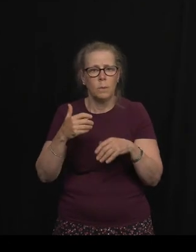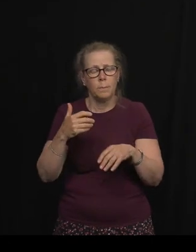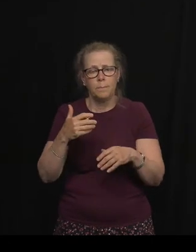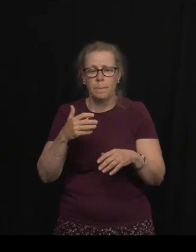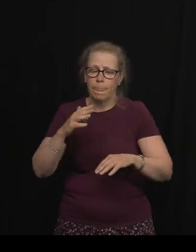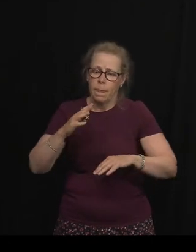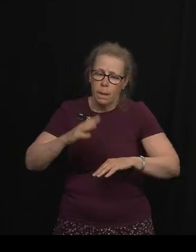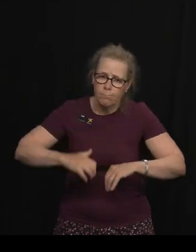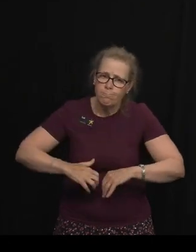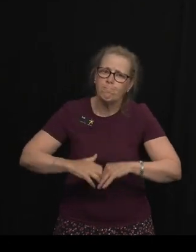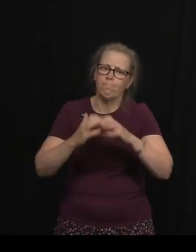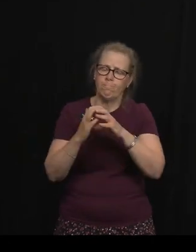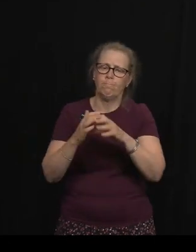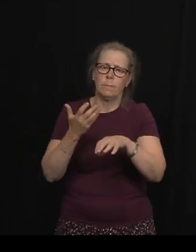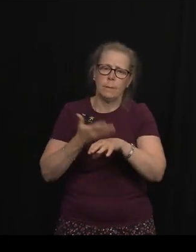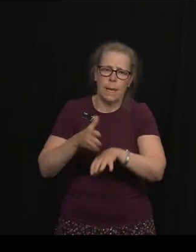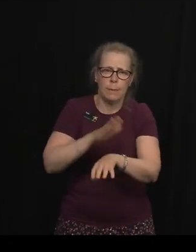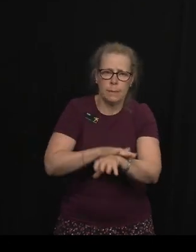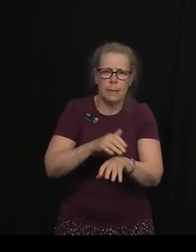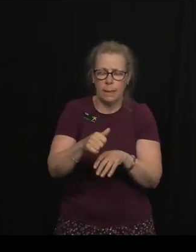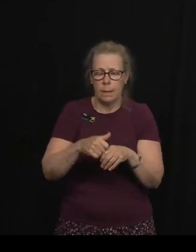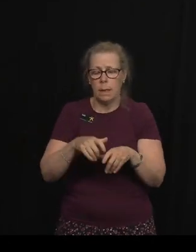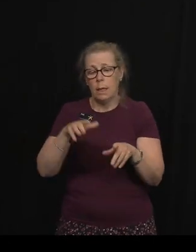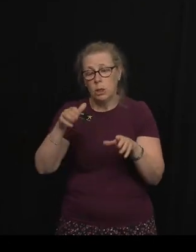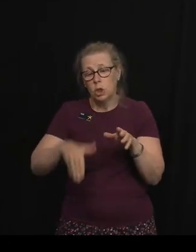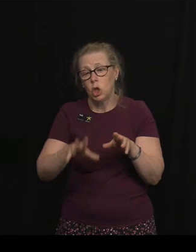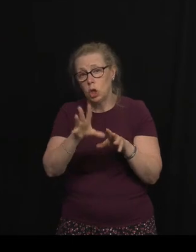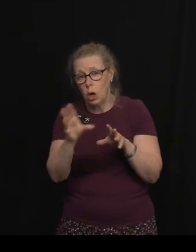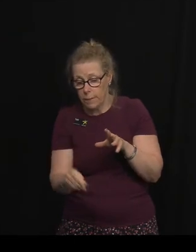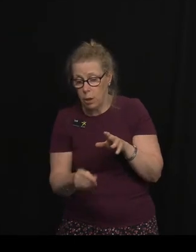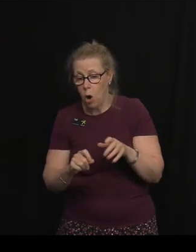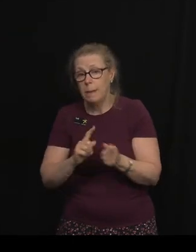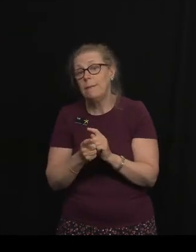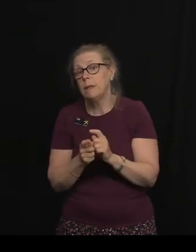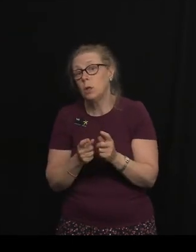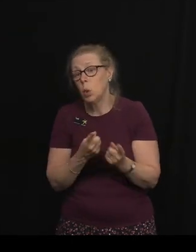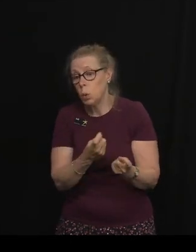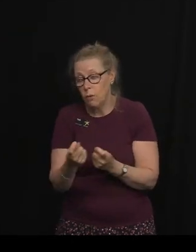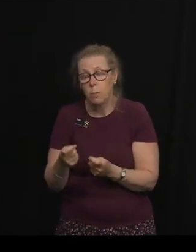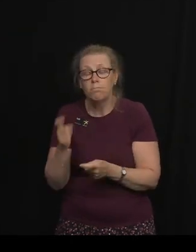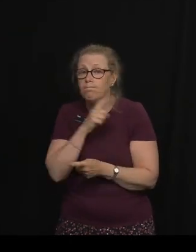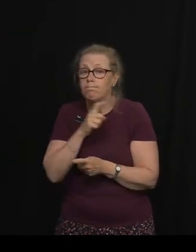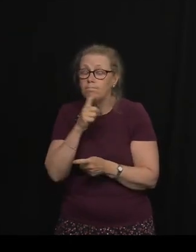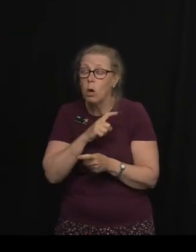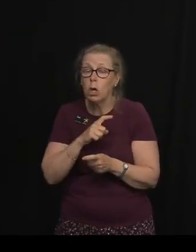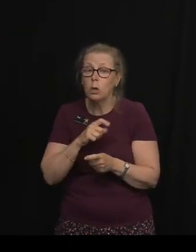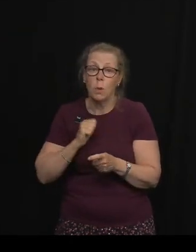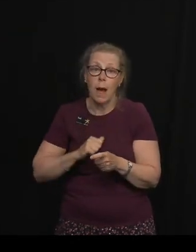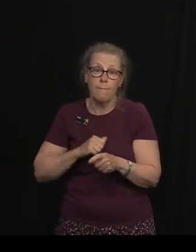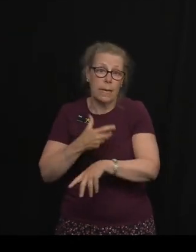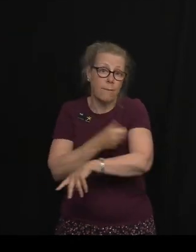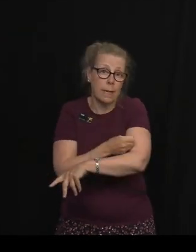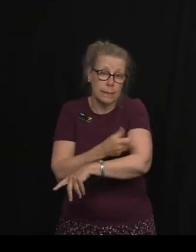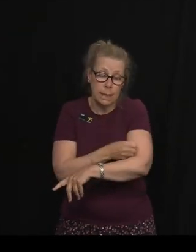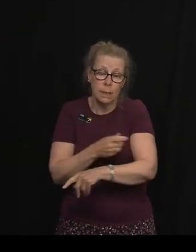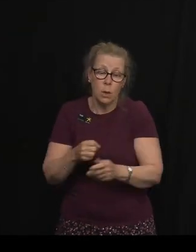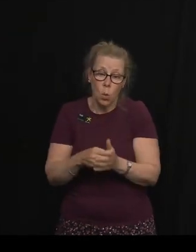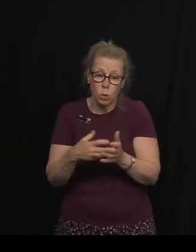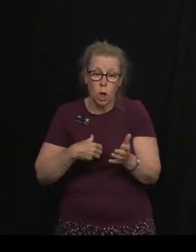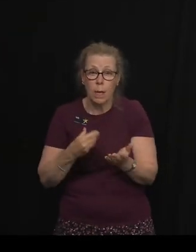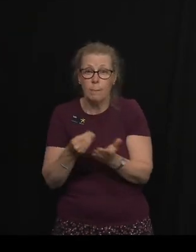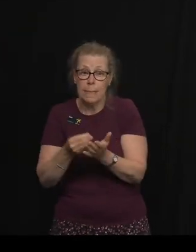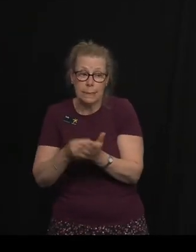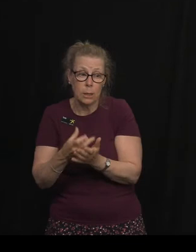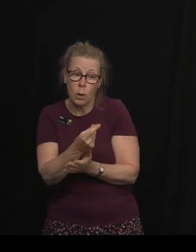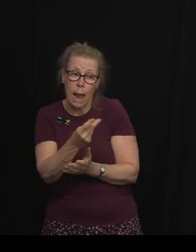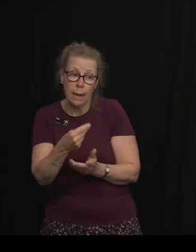capacity. Already now, the capacity in South Africa have big challenges because they can't produce the vaccines at the price that someone will buy. Anders,